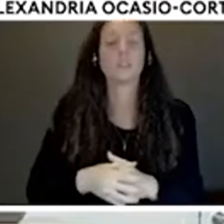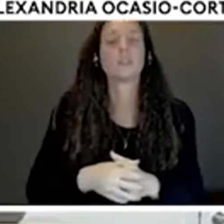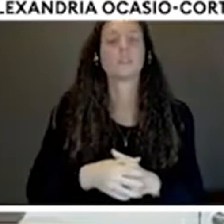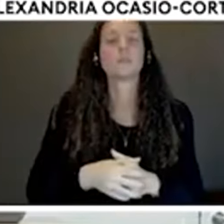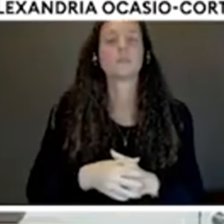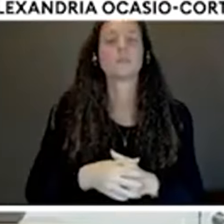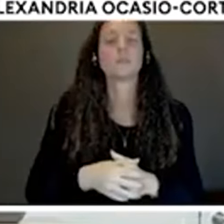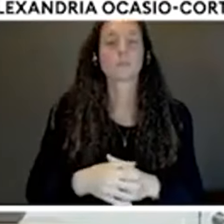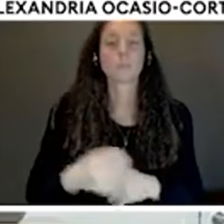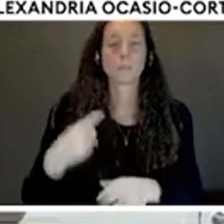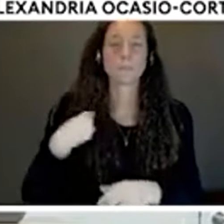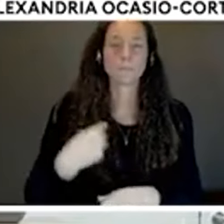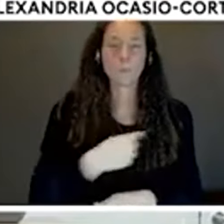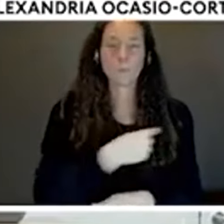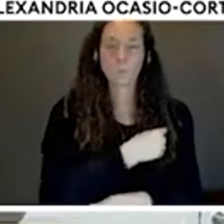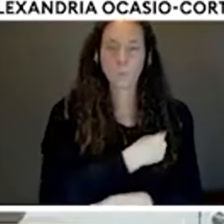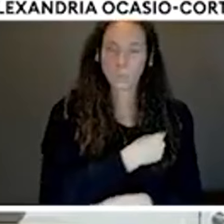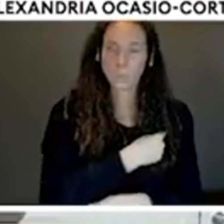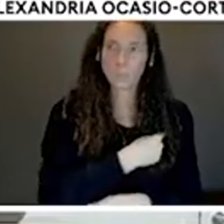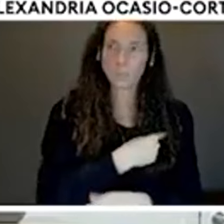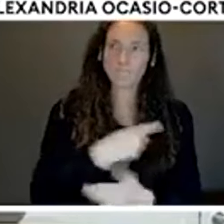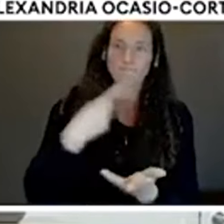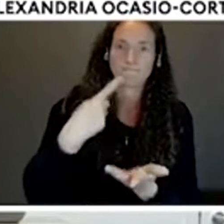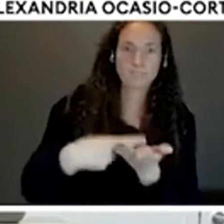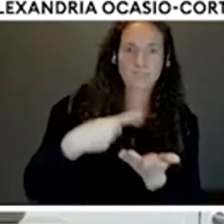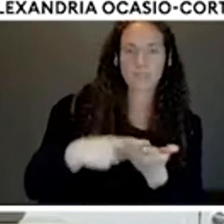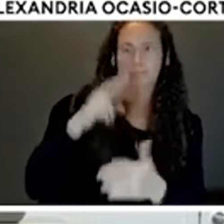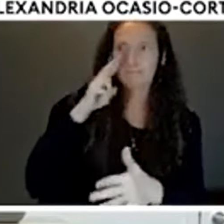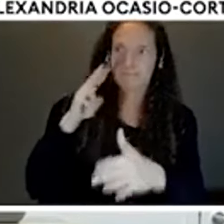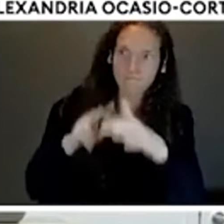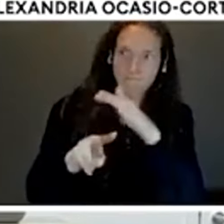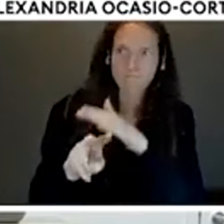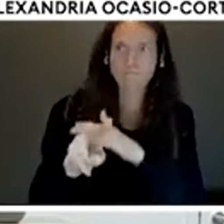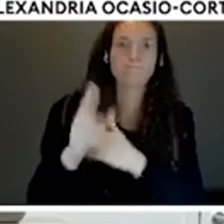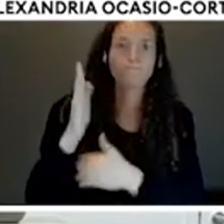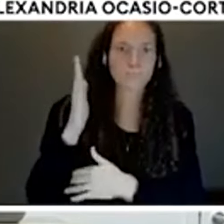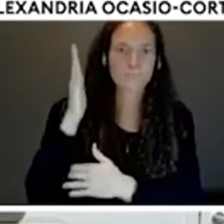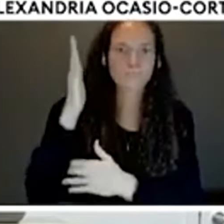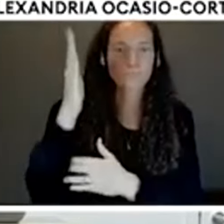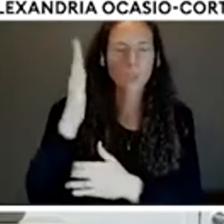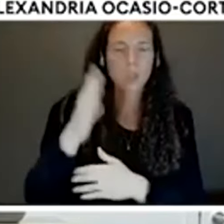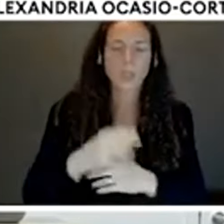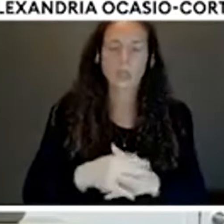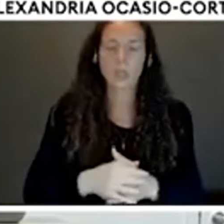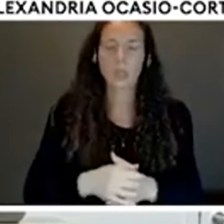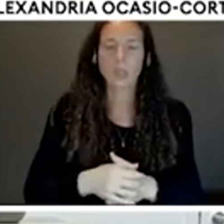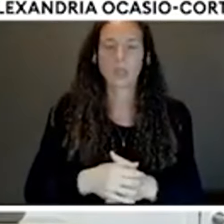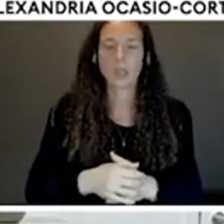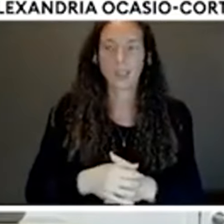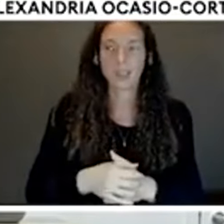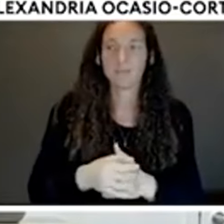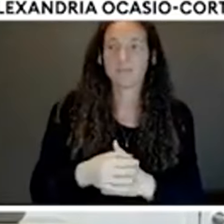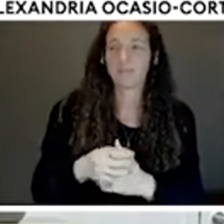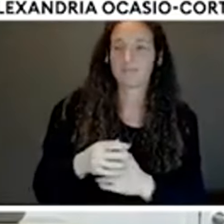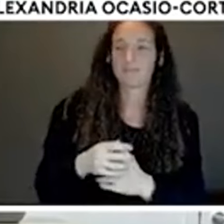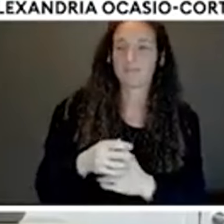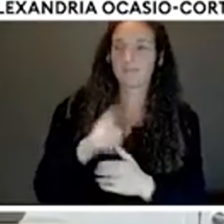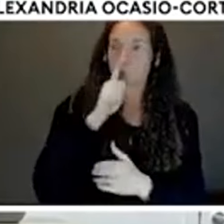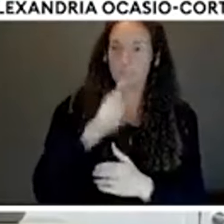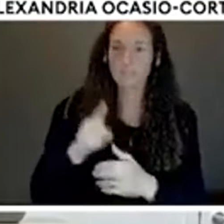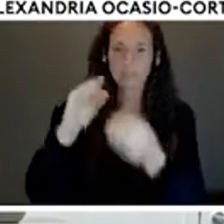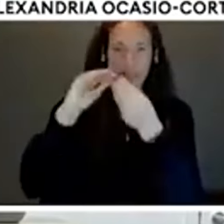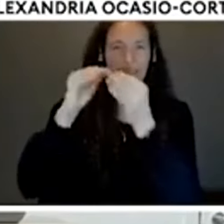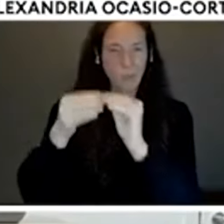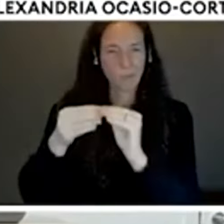future. And it's much more rooted in those future projections than what we're actually seeing play out in the